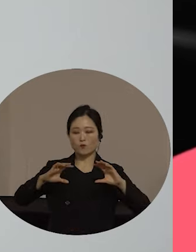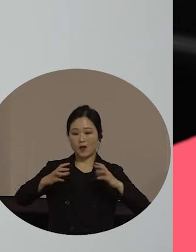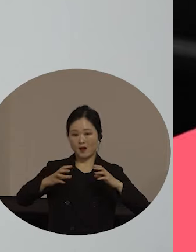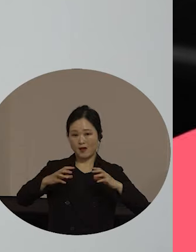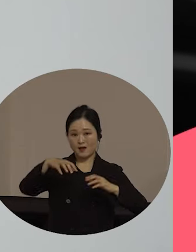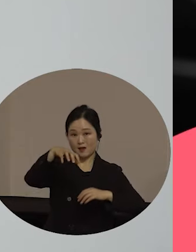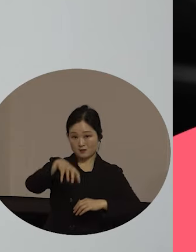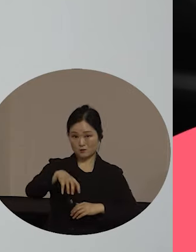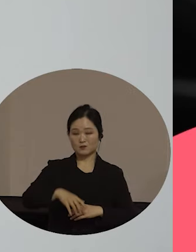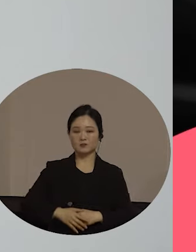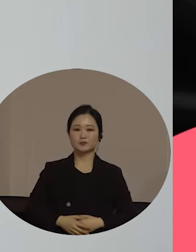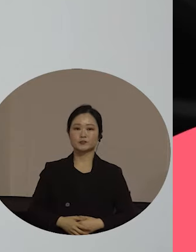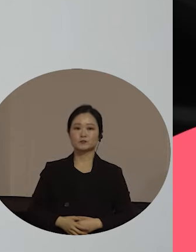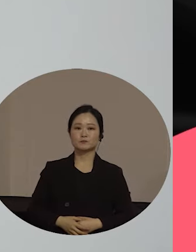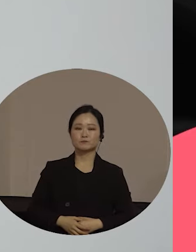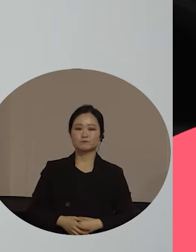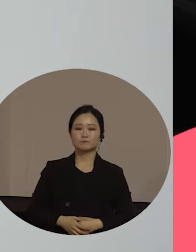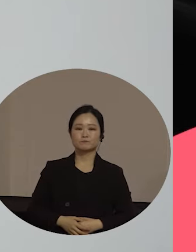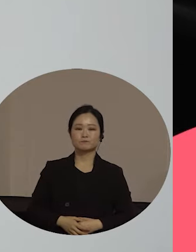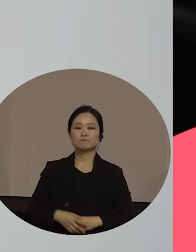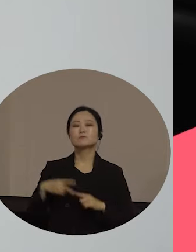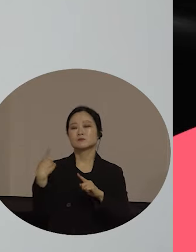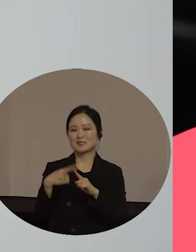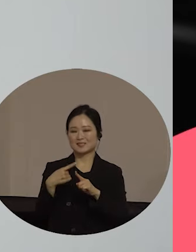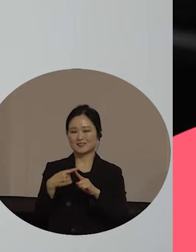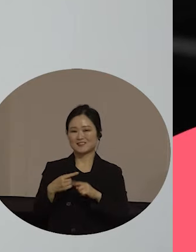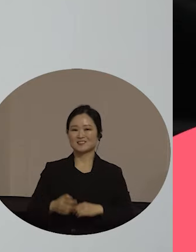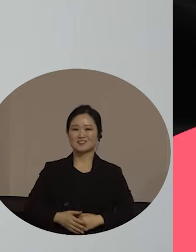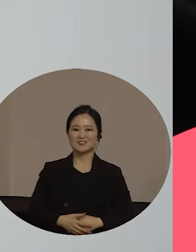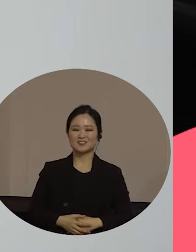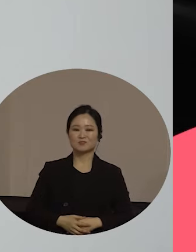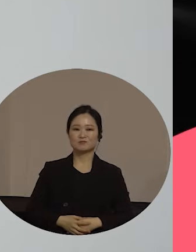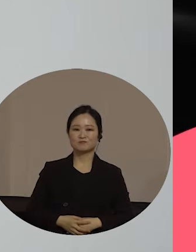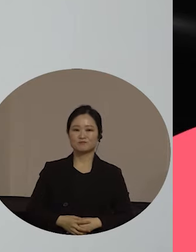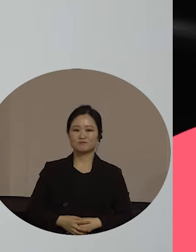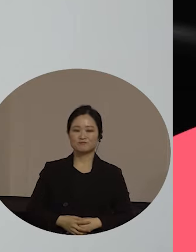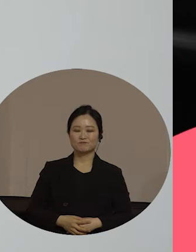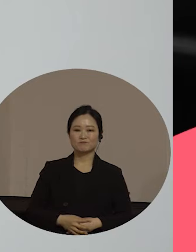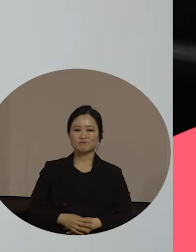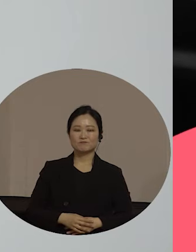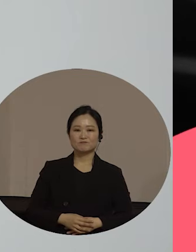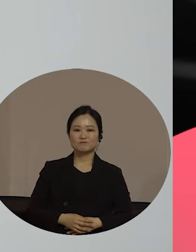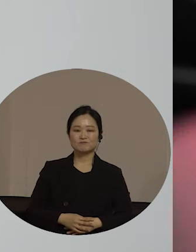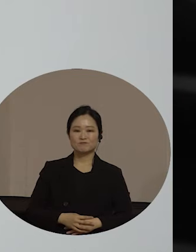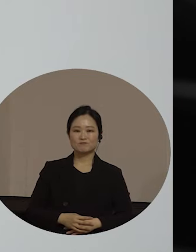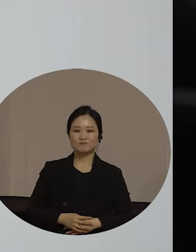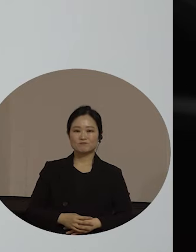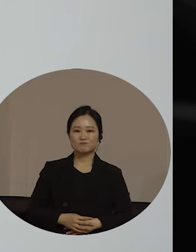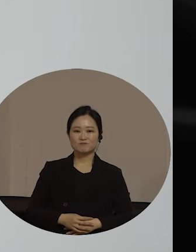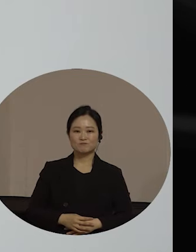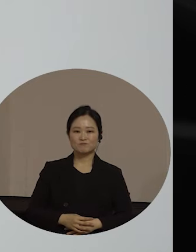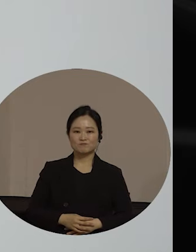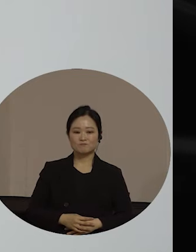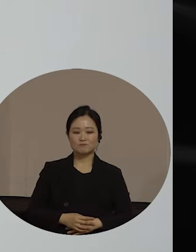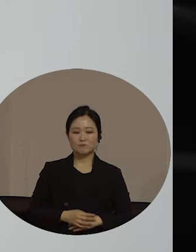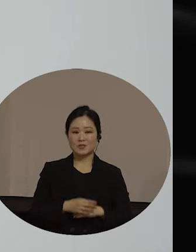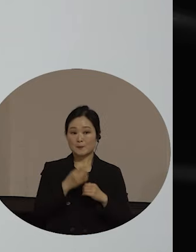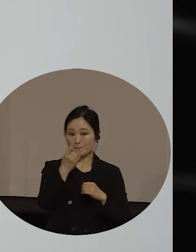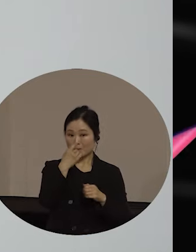of course, the firstly, we need to increase the accessibility. That's why last 4 years,